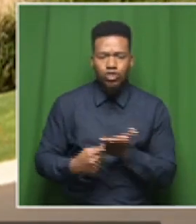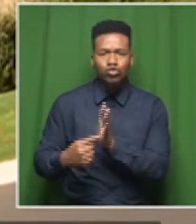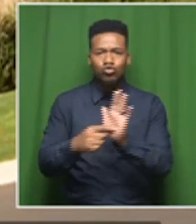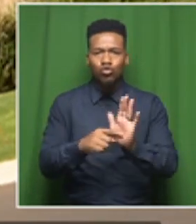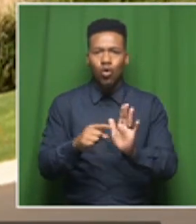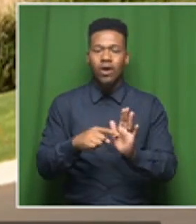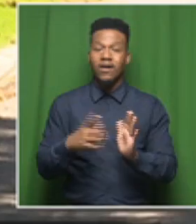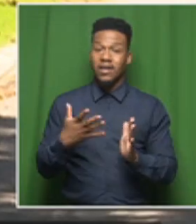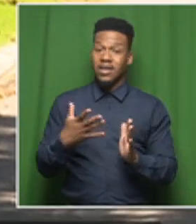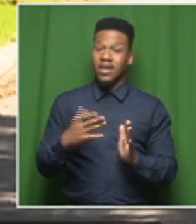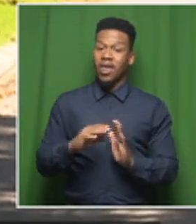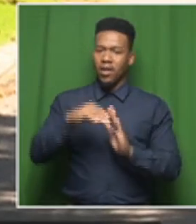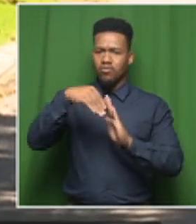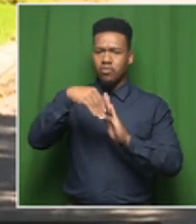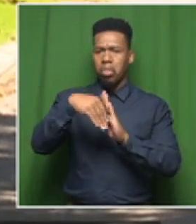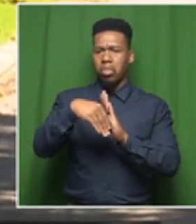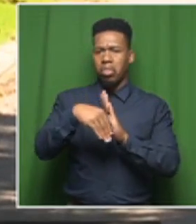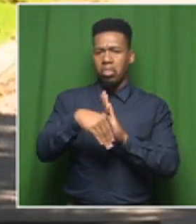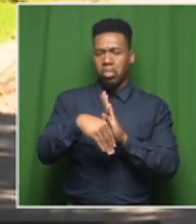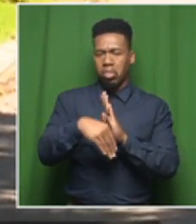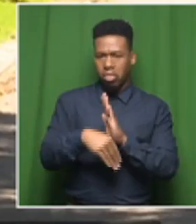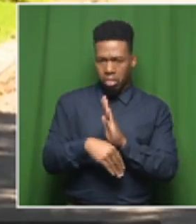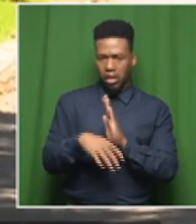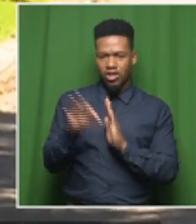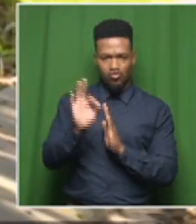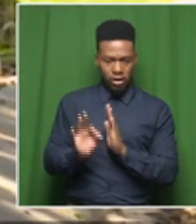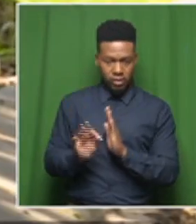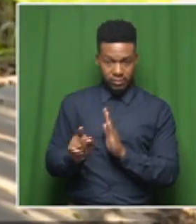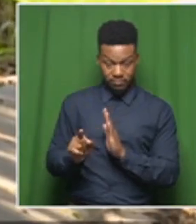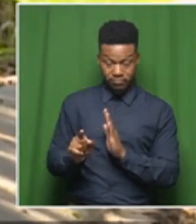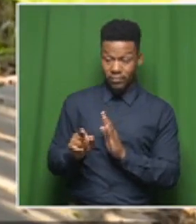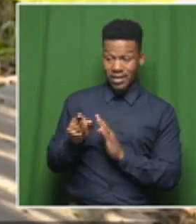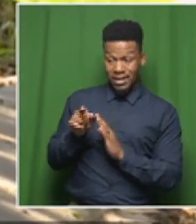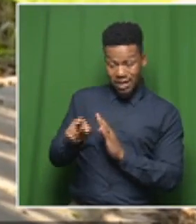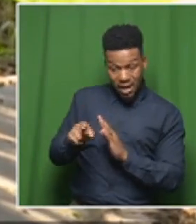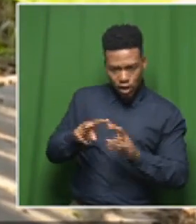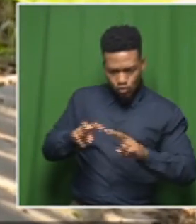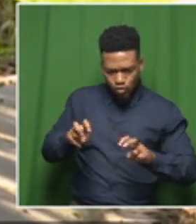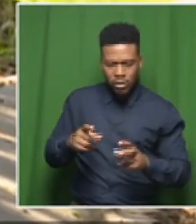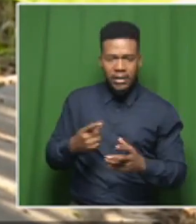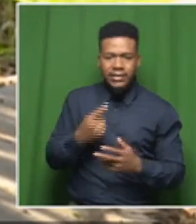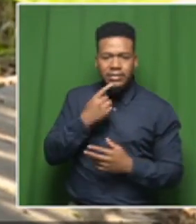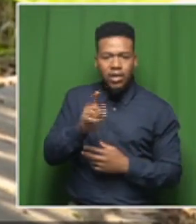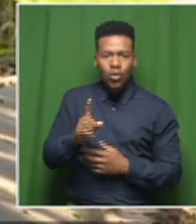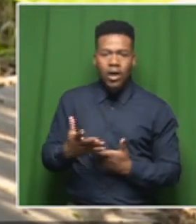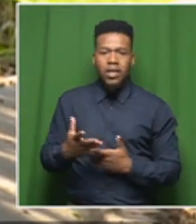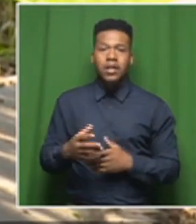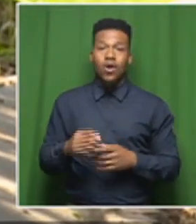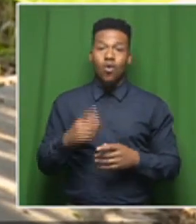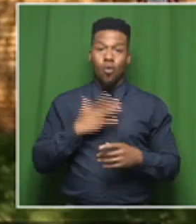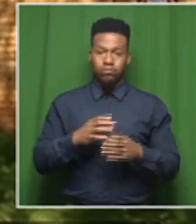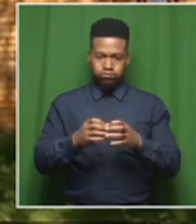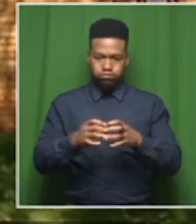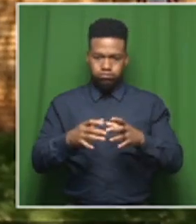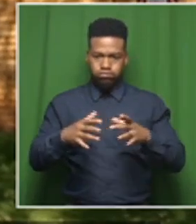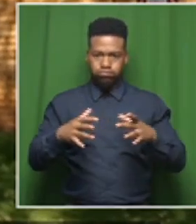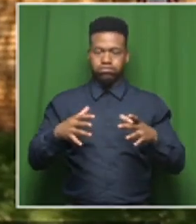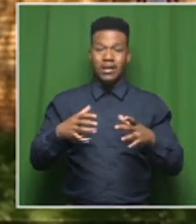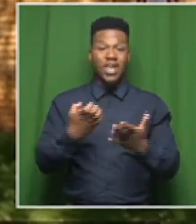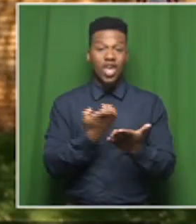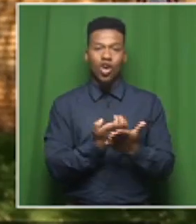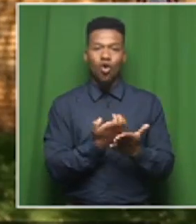in all three commercial property classes. According to F&B, it points to business sector expansions at a time when the economy has